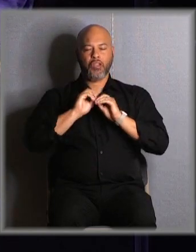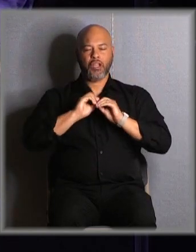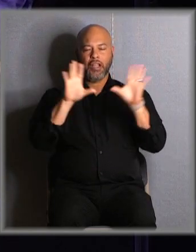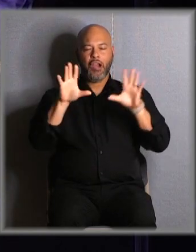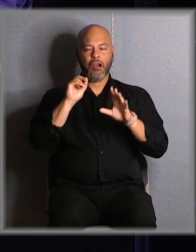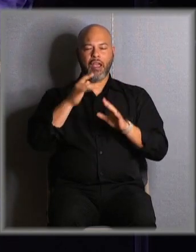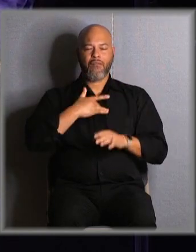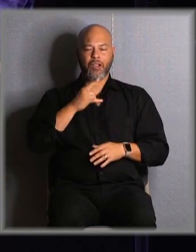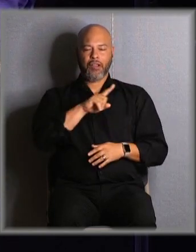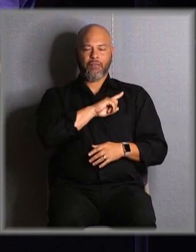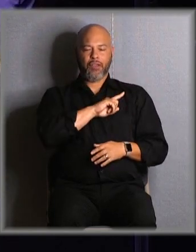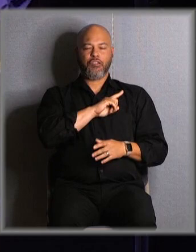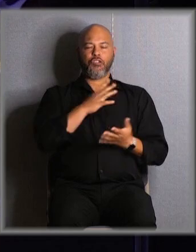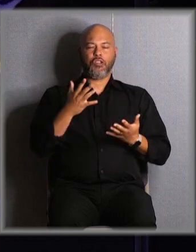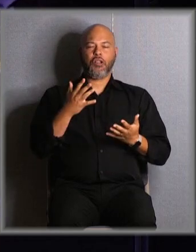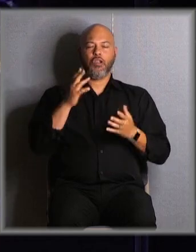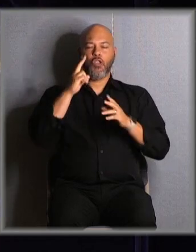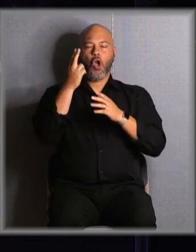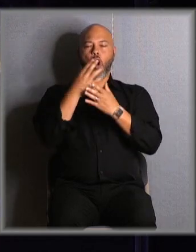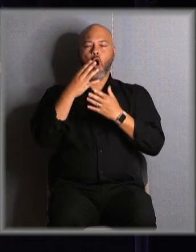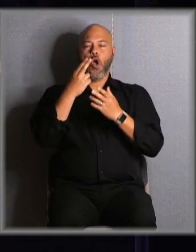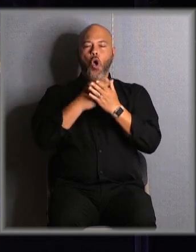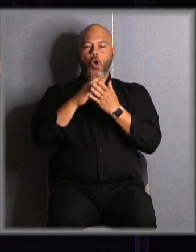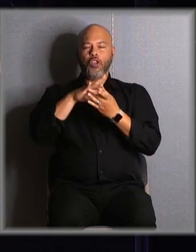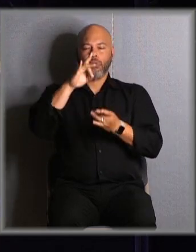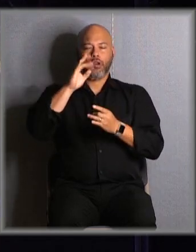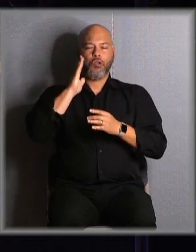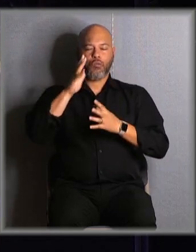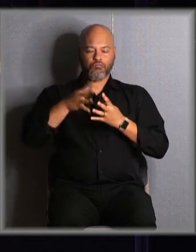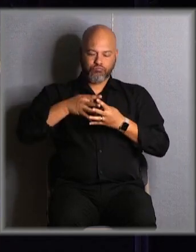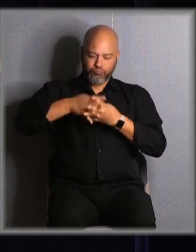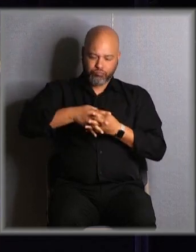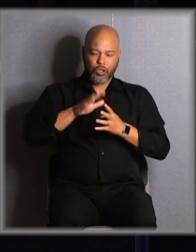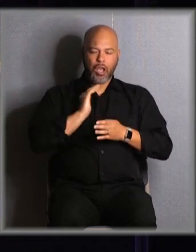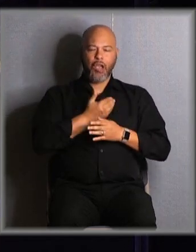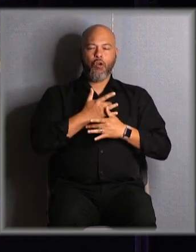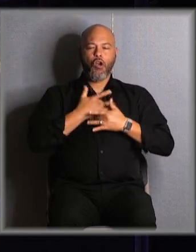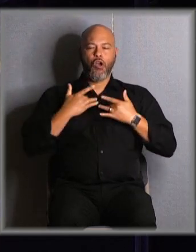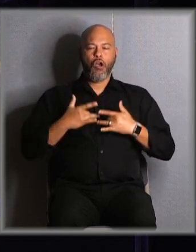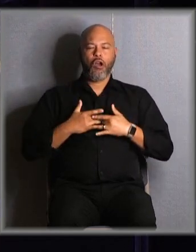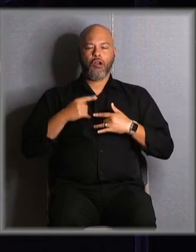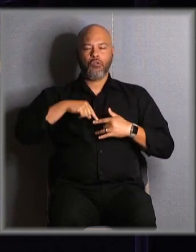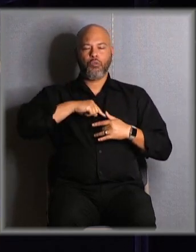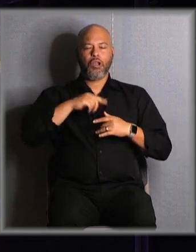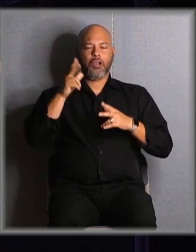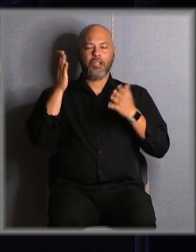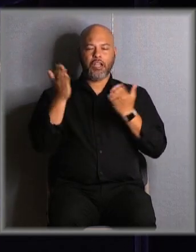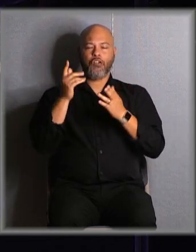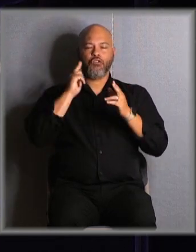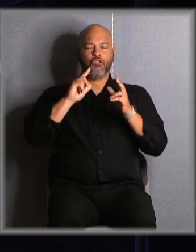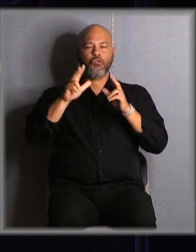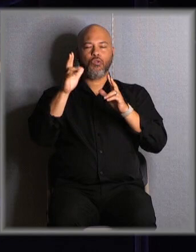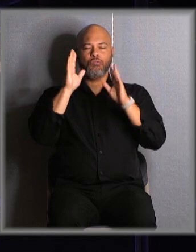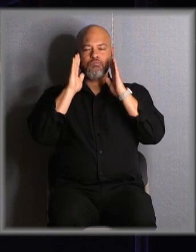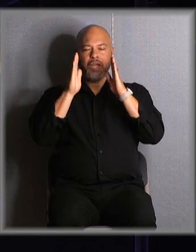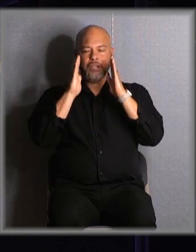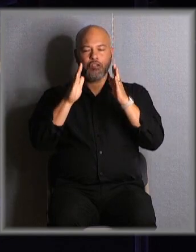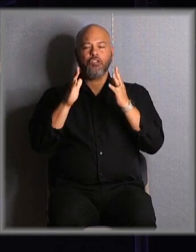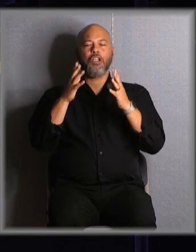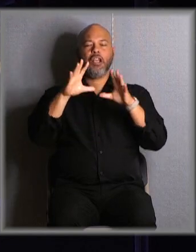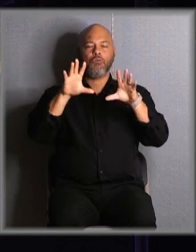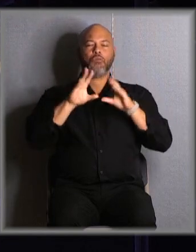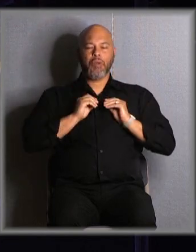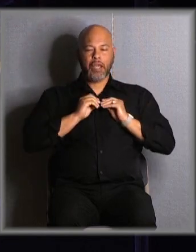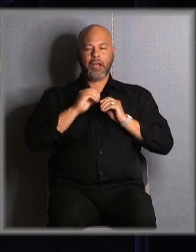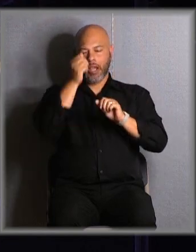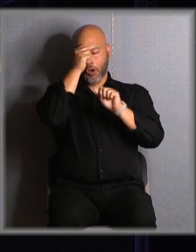Yes. May your Holy Spirit massage your Word into our hearts. And we are here to listen and to receive and